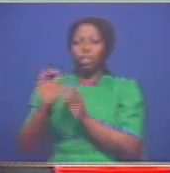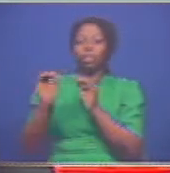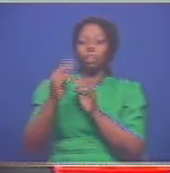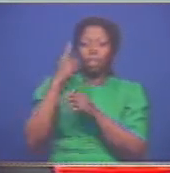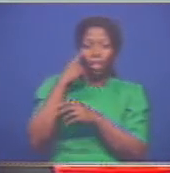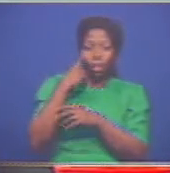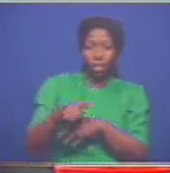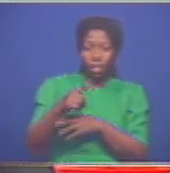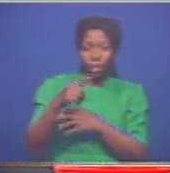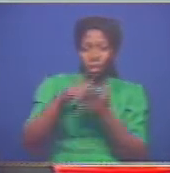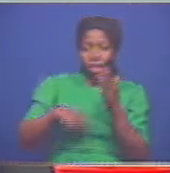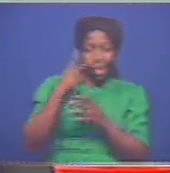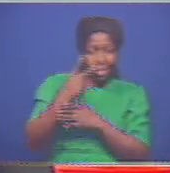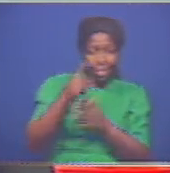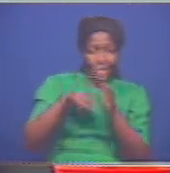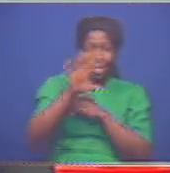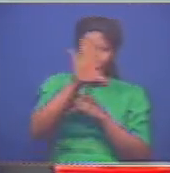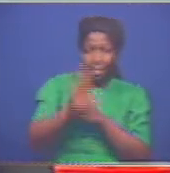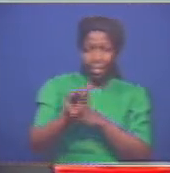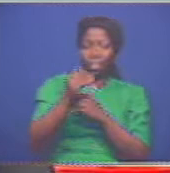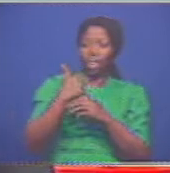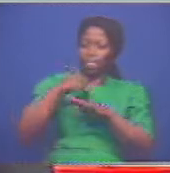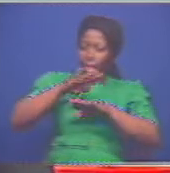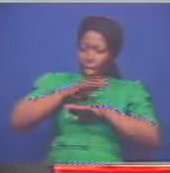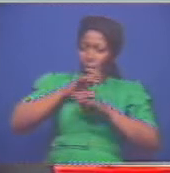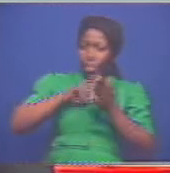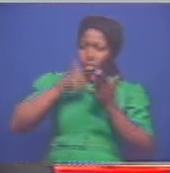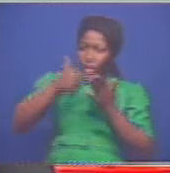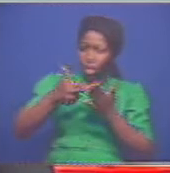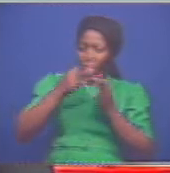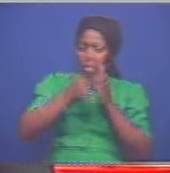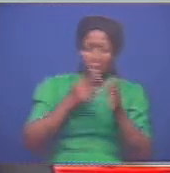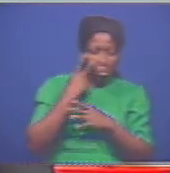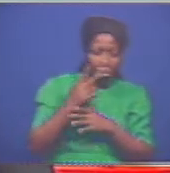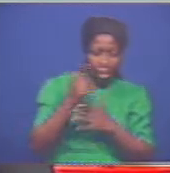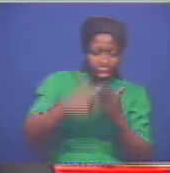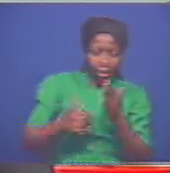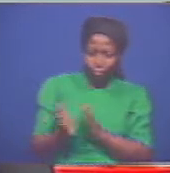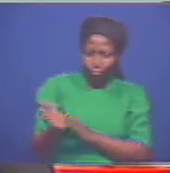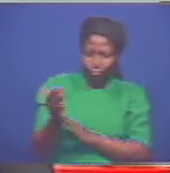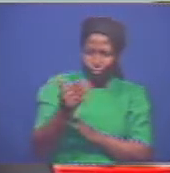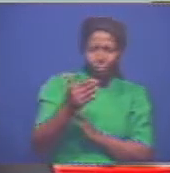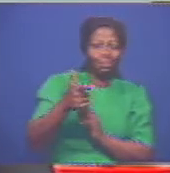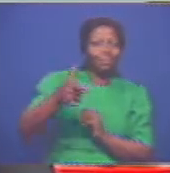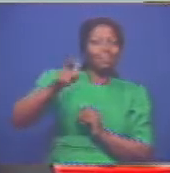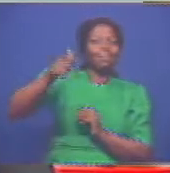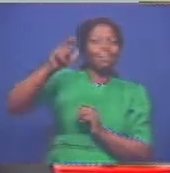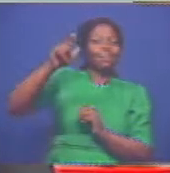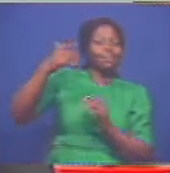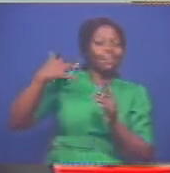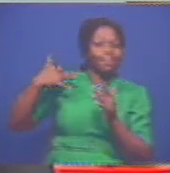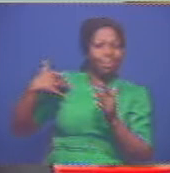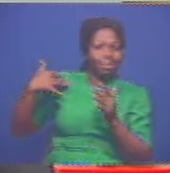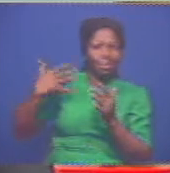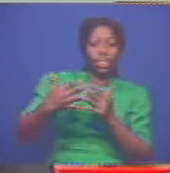Africa, we have enough resources. If you look at the tax being collected over time, it has increased. And I feel there's a lot that